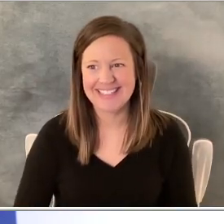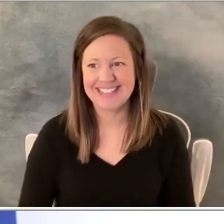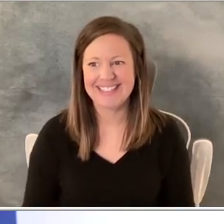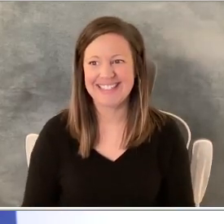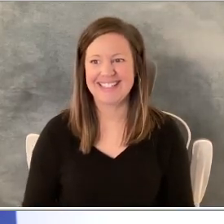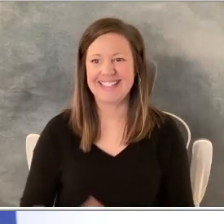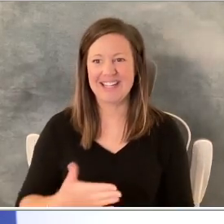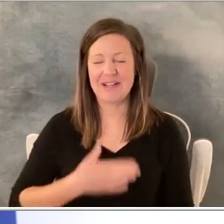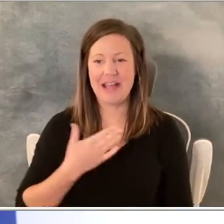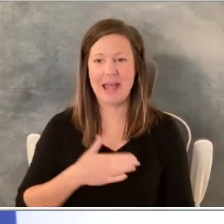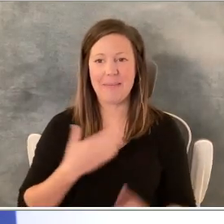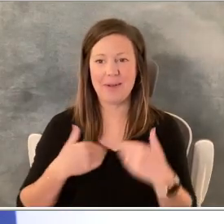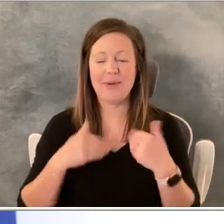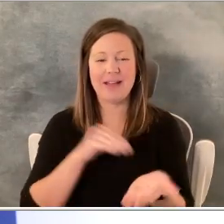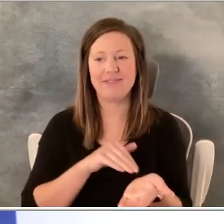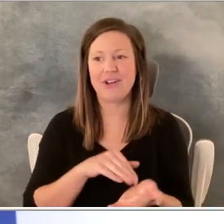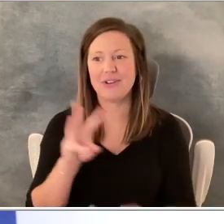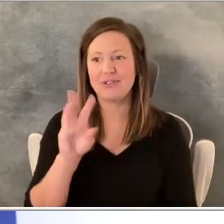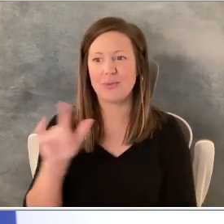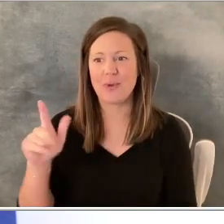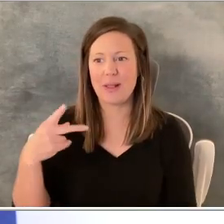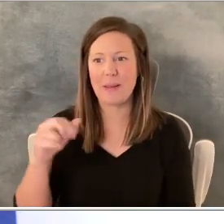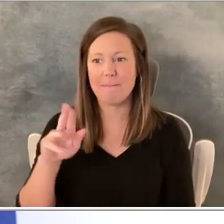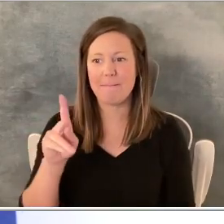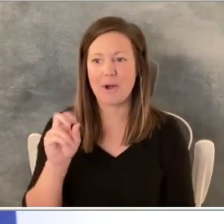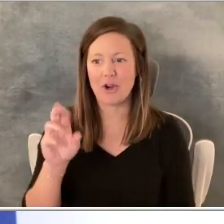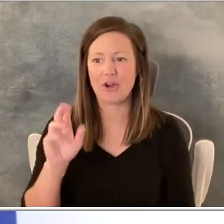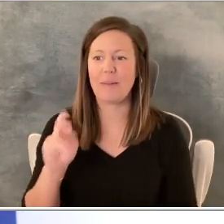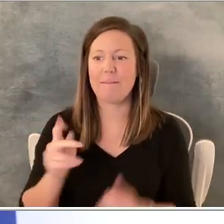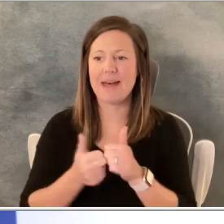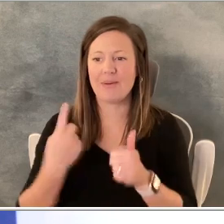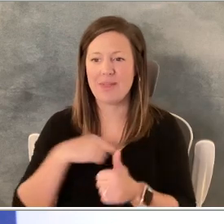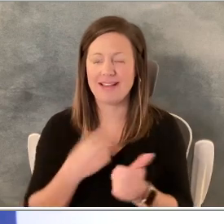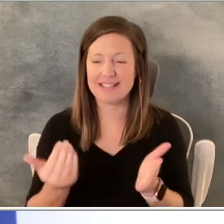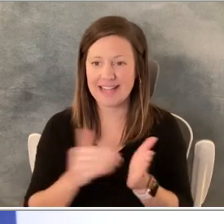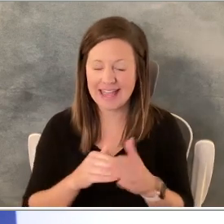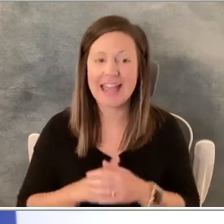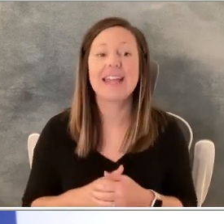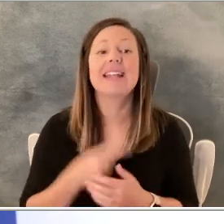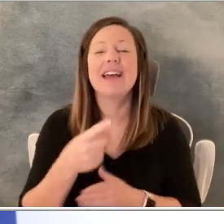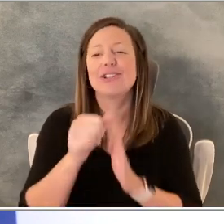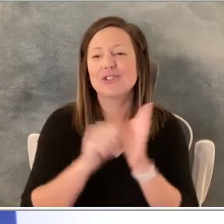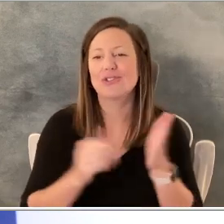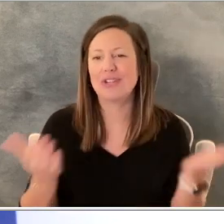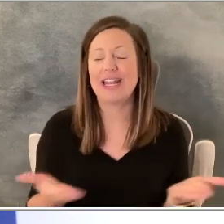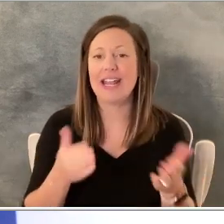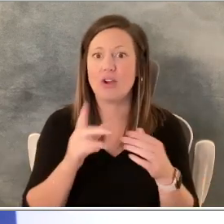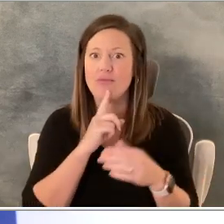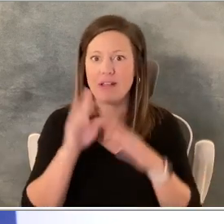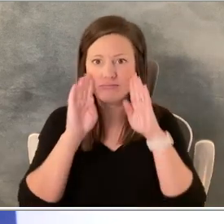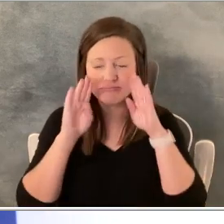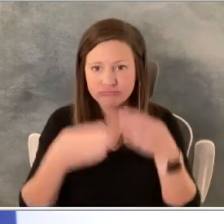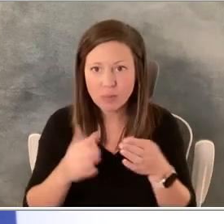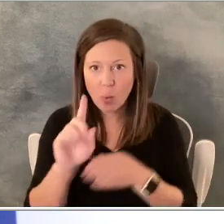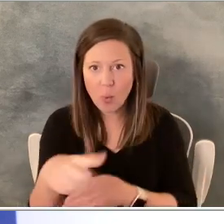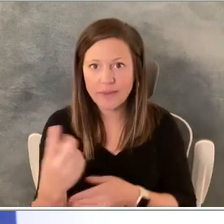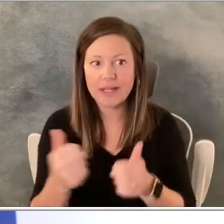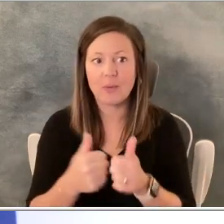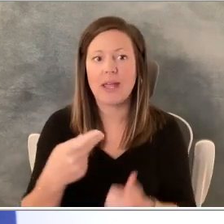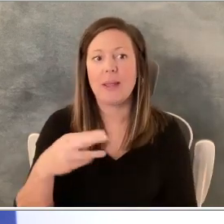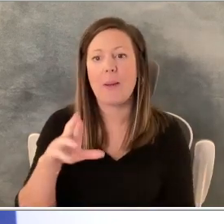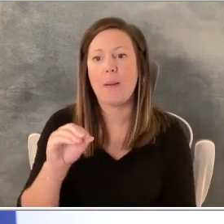Dr. Will Parker back with us again, urologic oncologist and surgeon who works exclusively on prostate cancer. And we promise he is not the